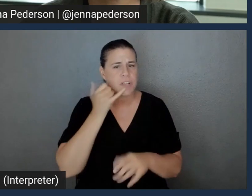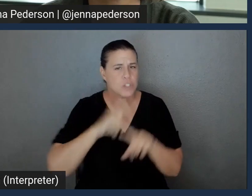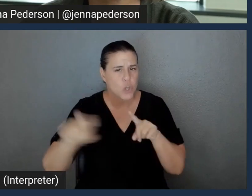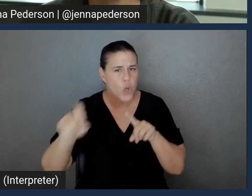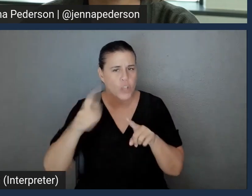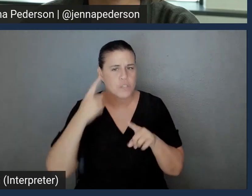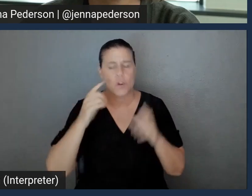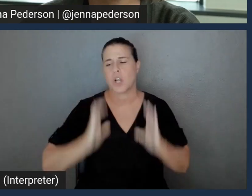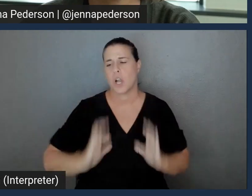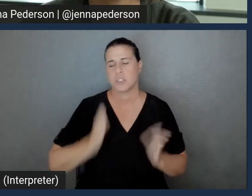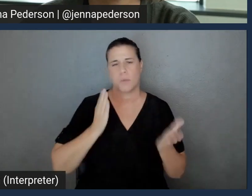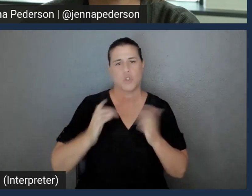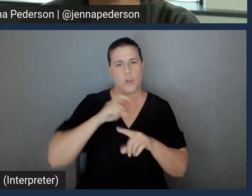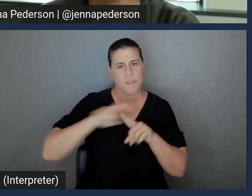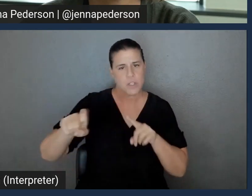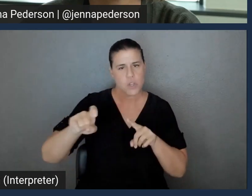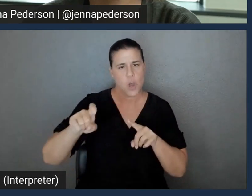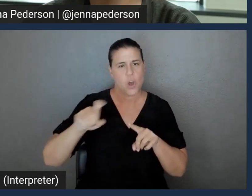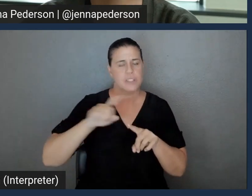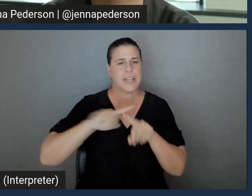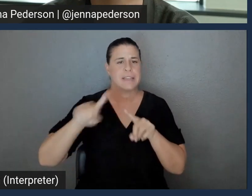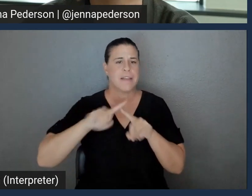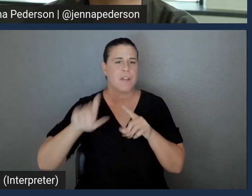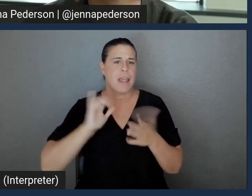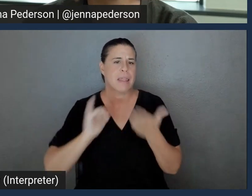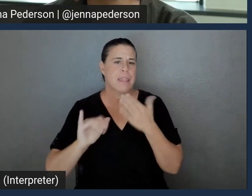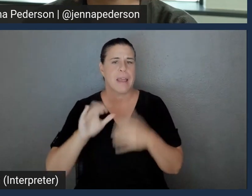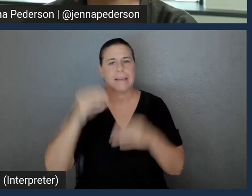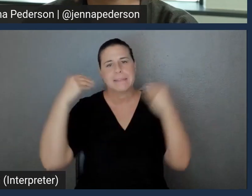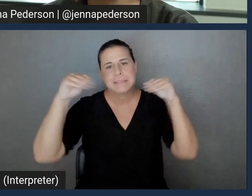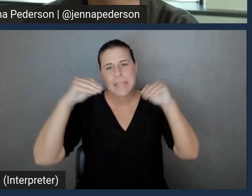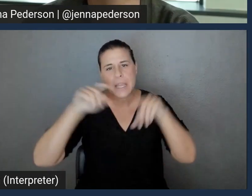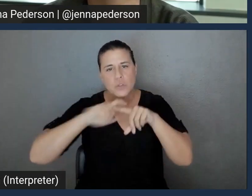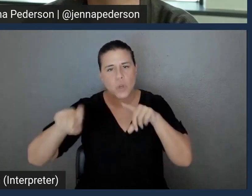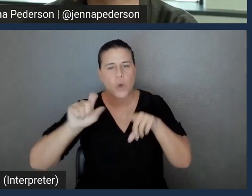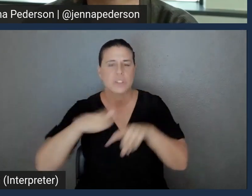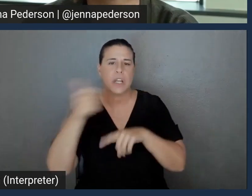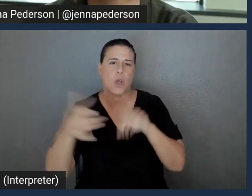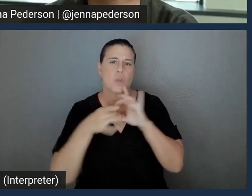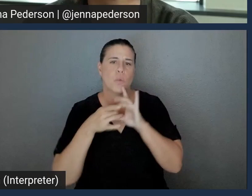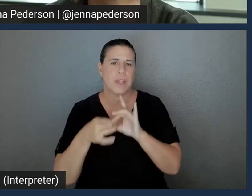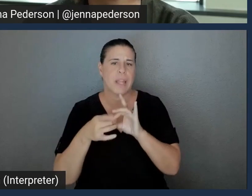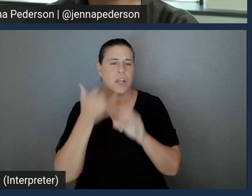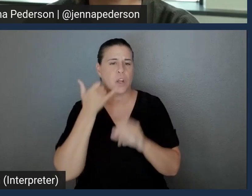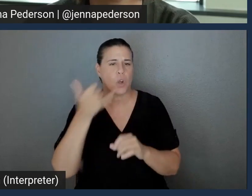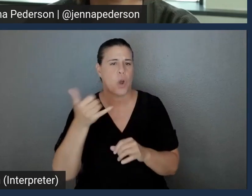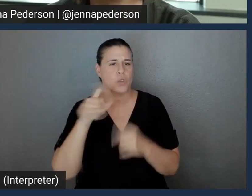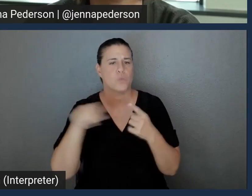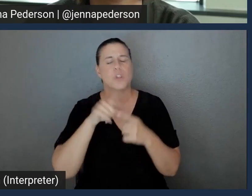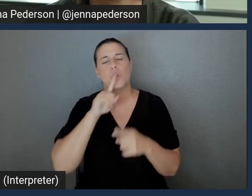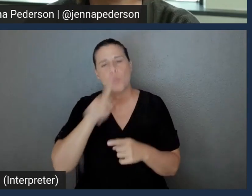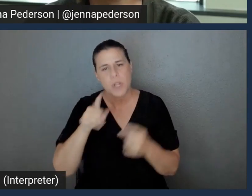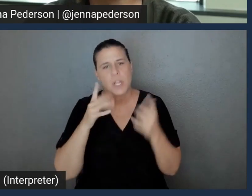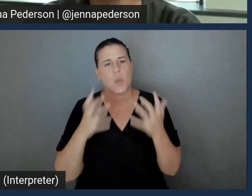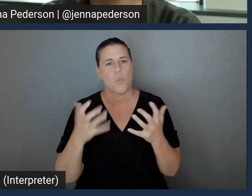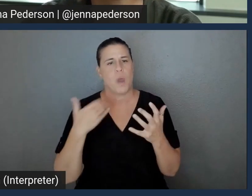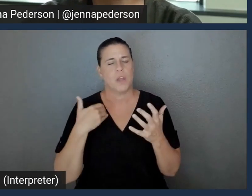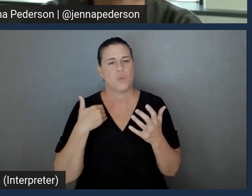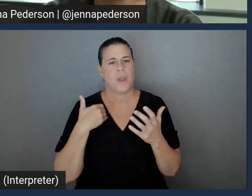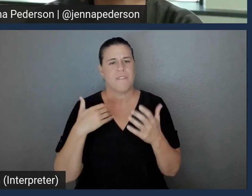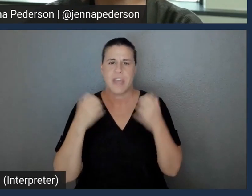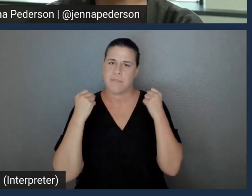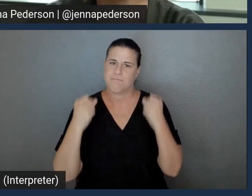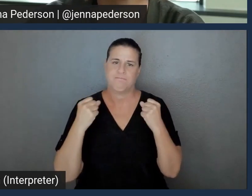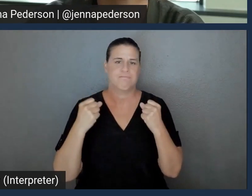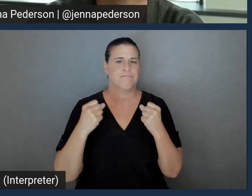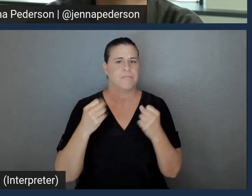service calls and contact center calls, as well as like sales calls and other related calls. Where you really want to get rich,